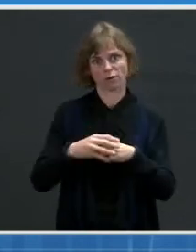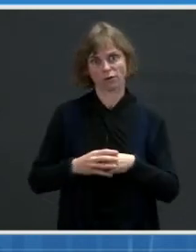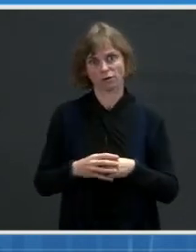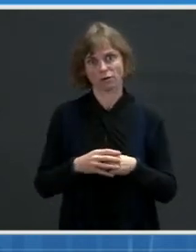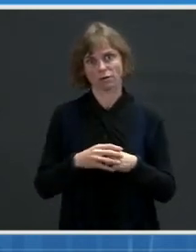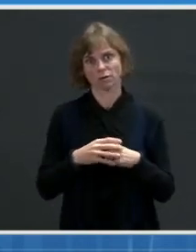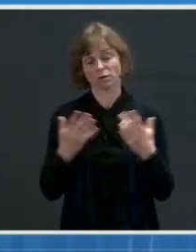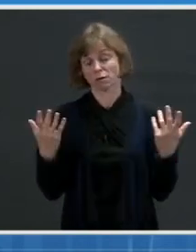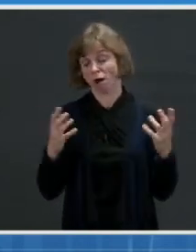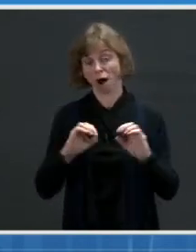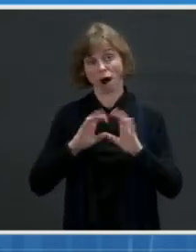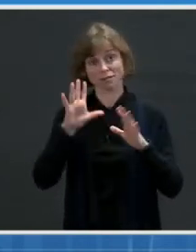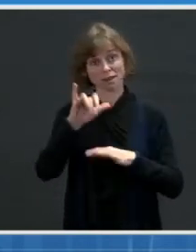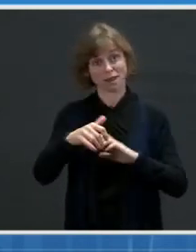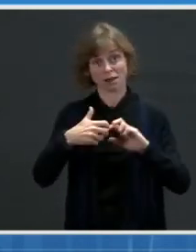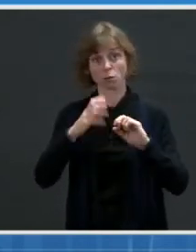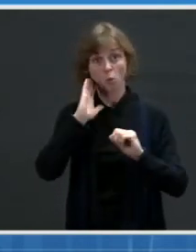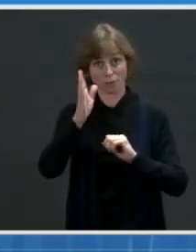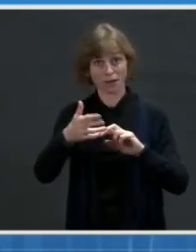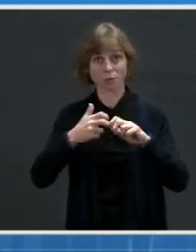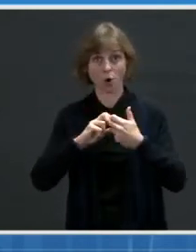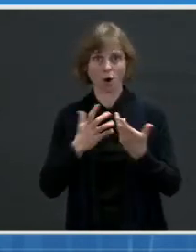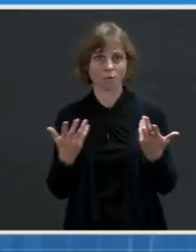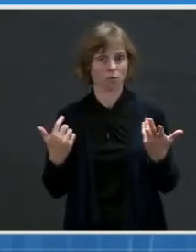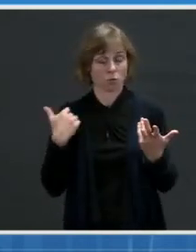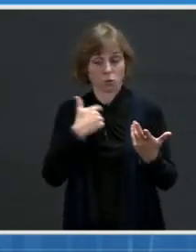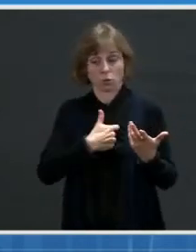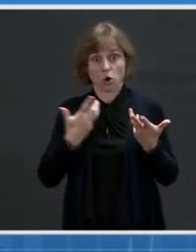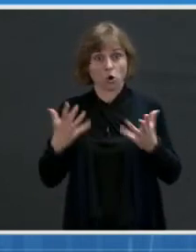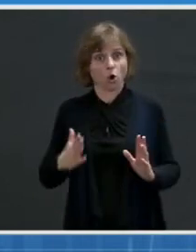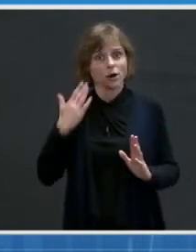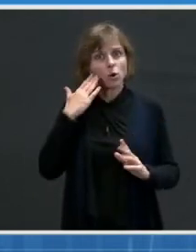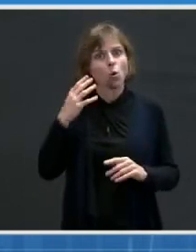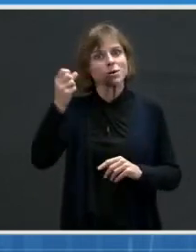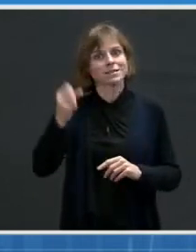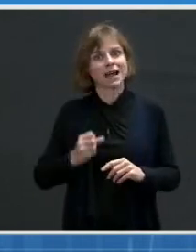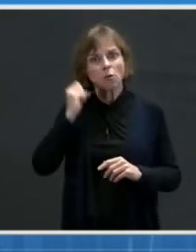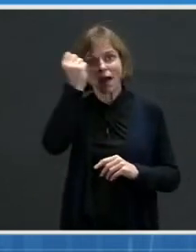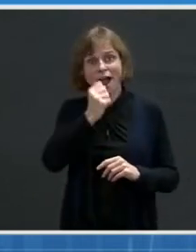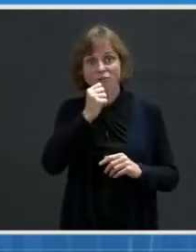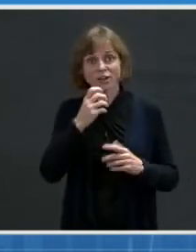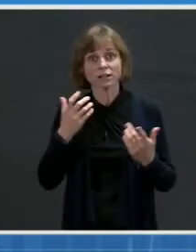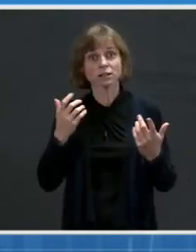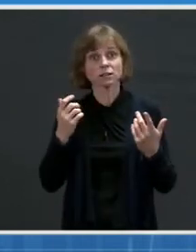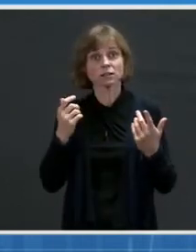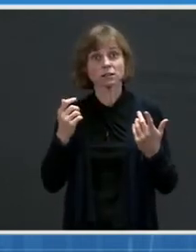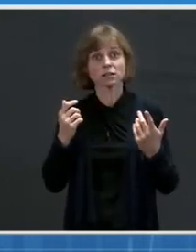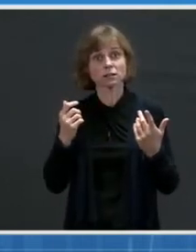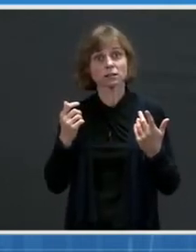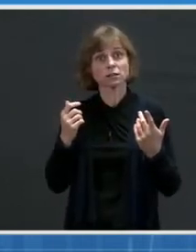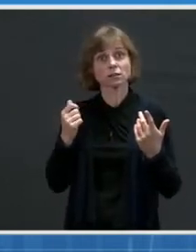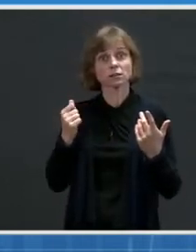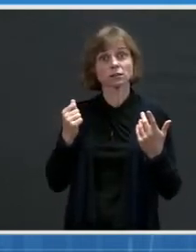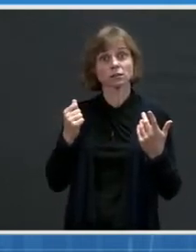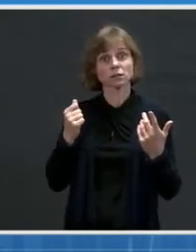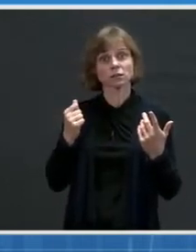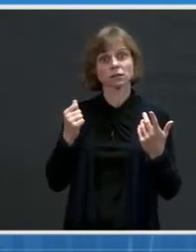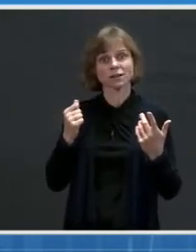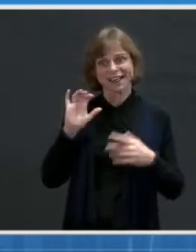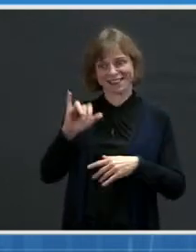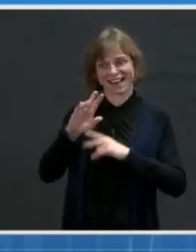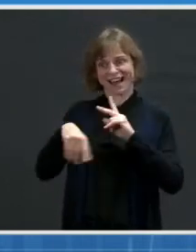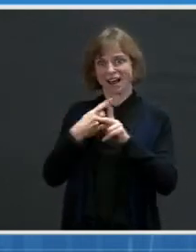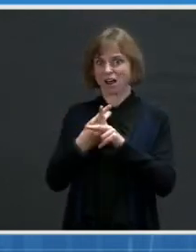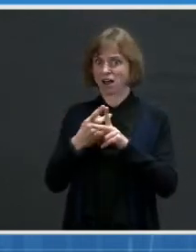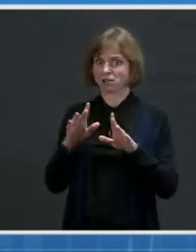issue because we already know, particularly that the South African variant is in fact obviating